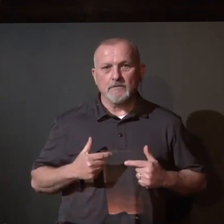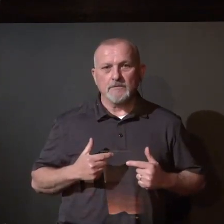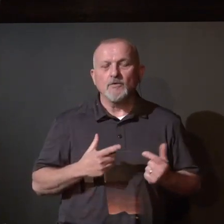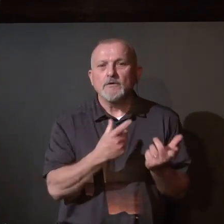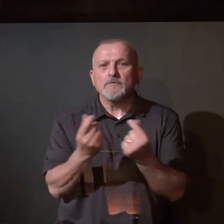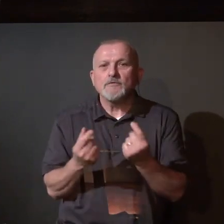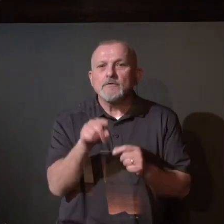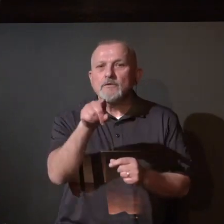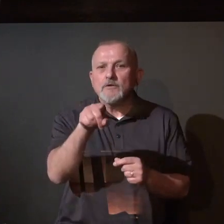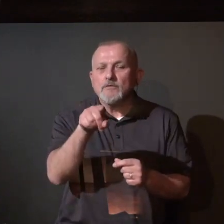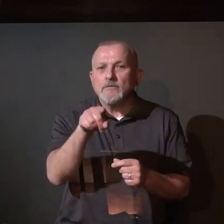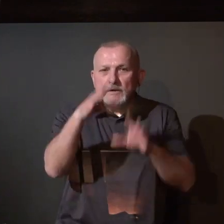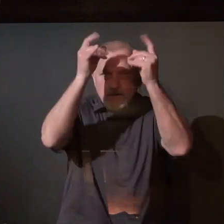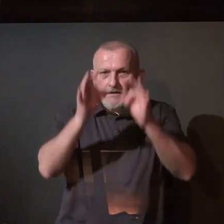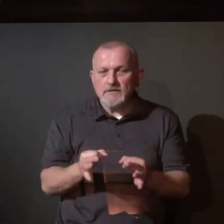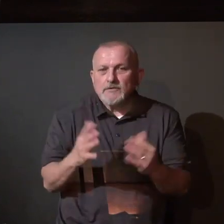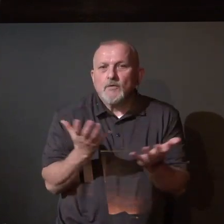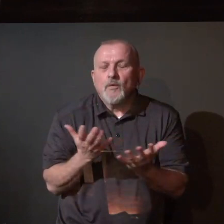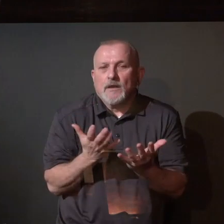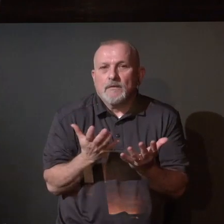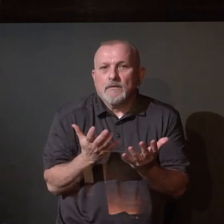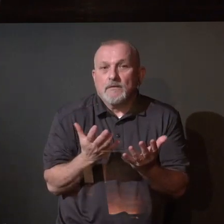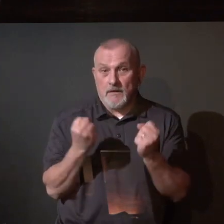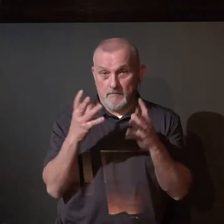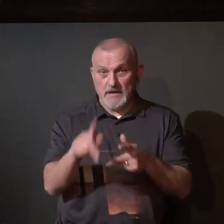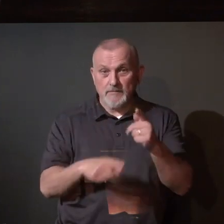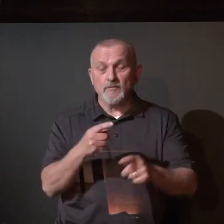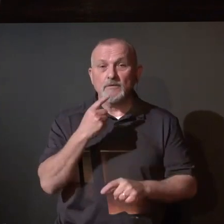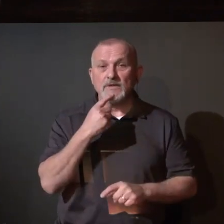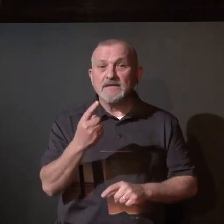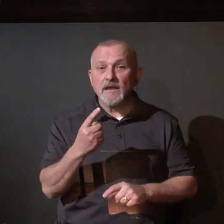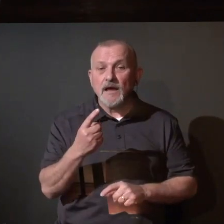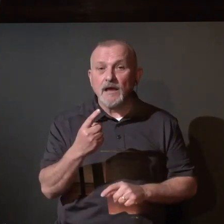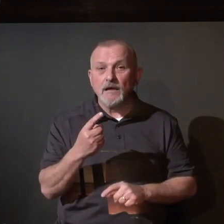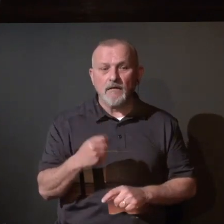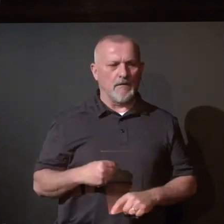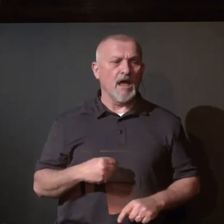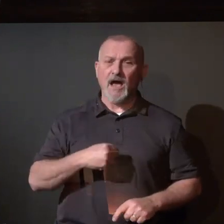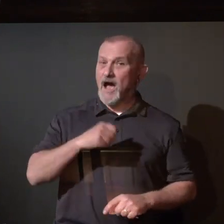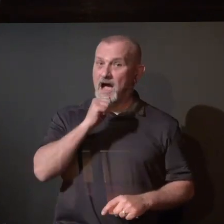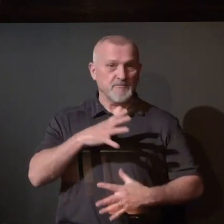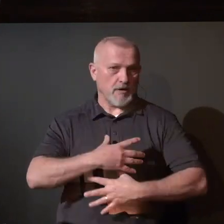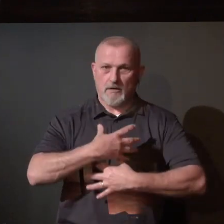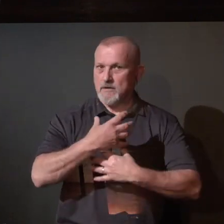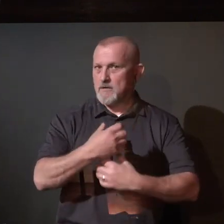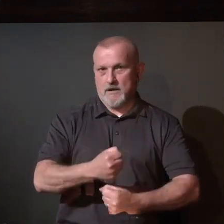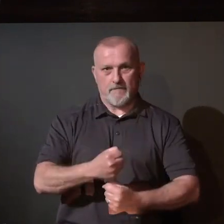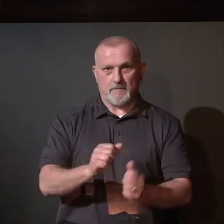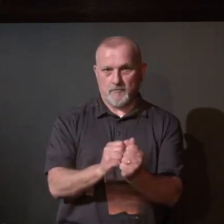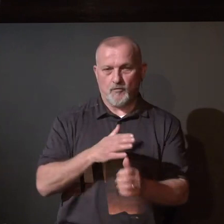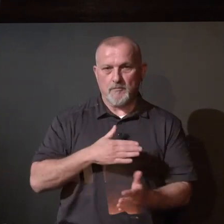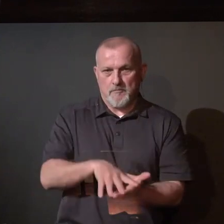your decision now? What a lot of people do is say, I'm not confident in